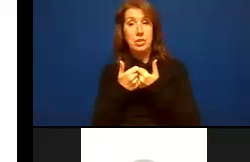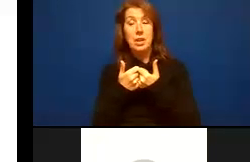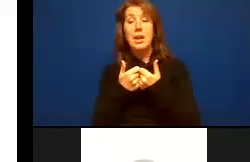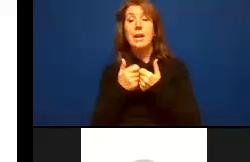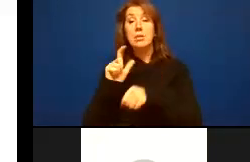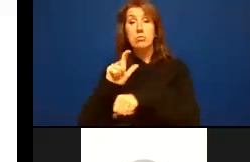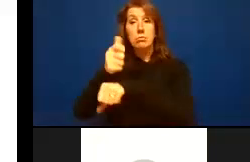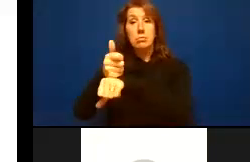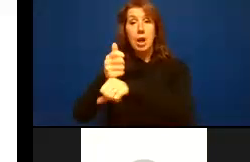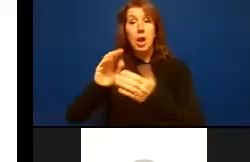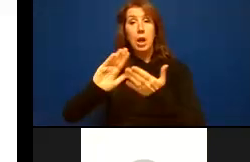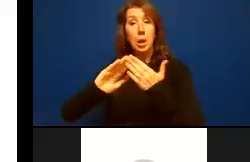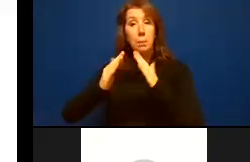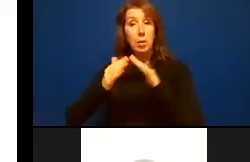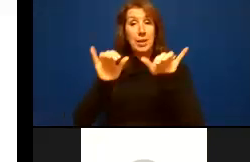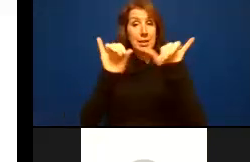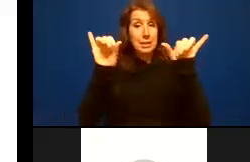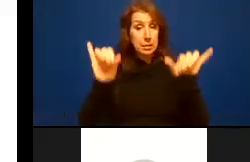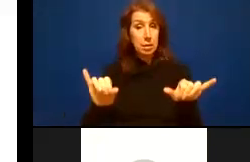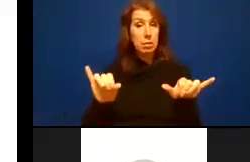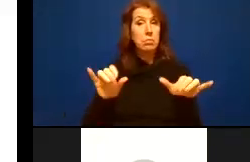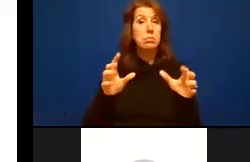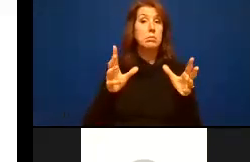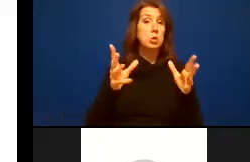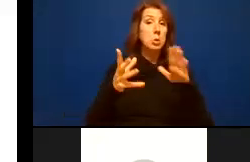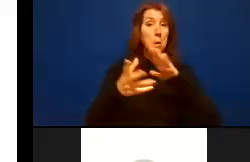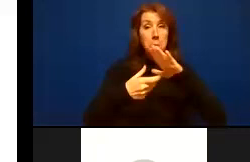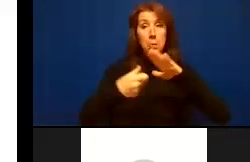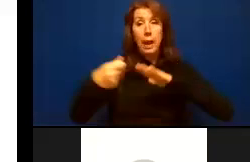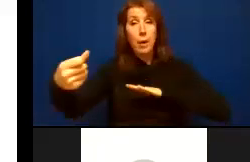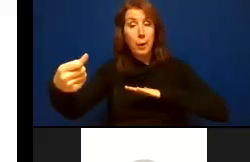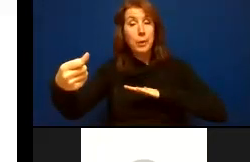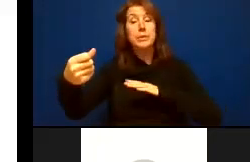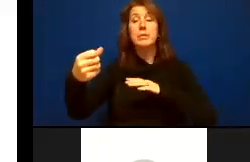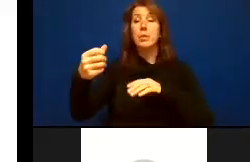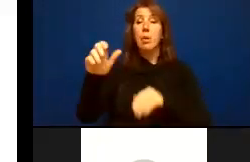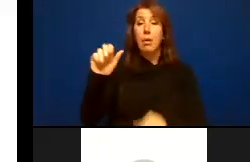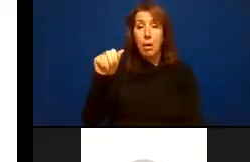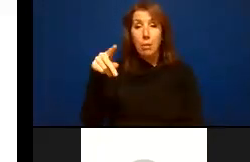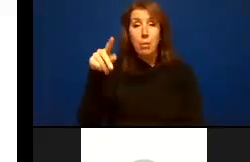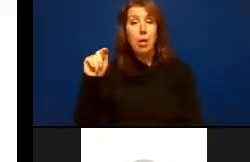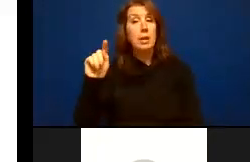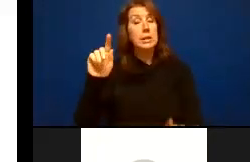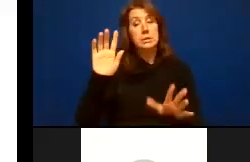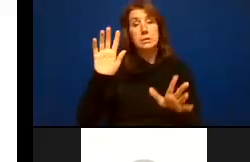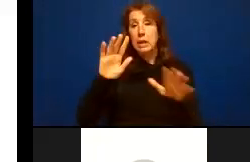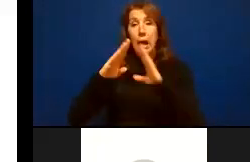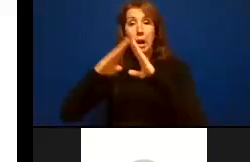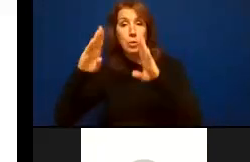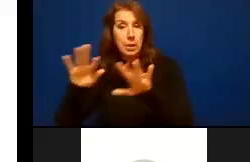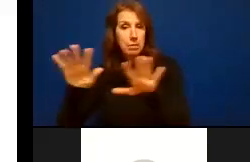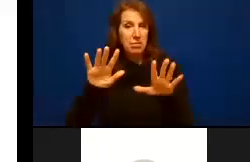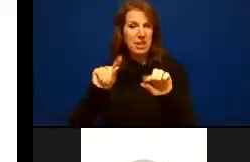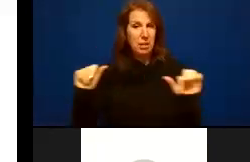system to a place where, you can get people housing, et cetera. So just wanted to mention, I